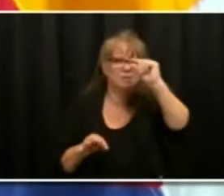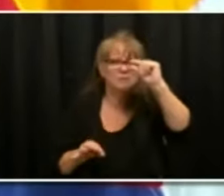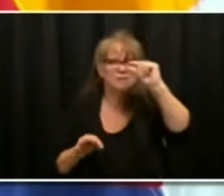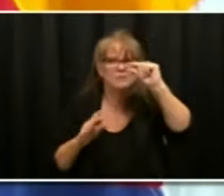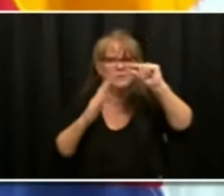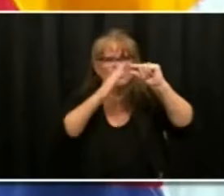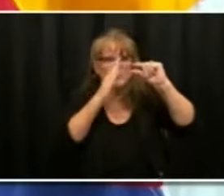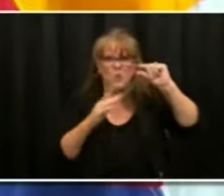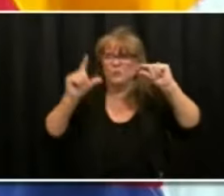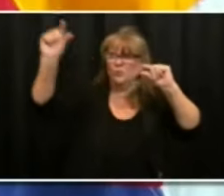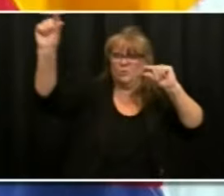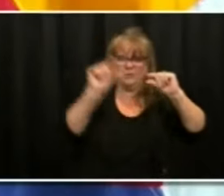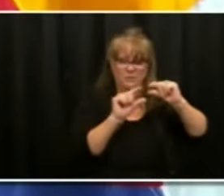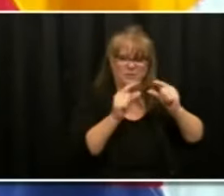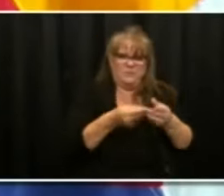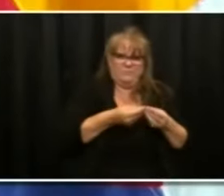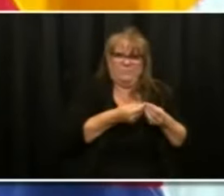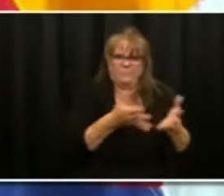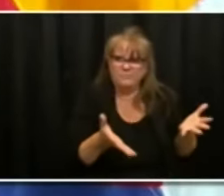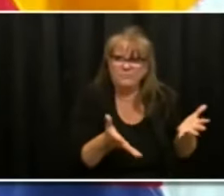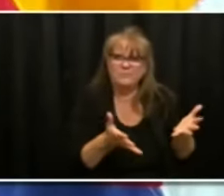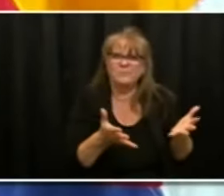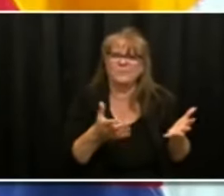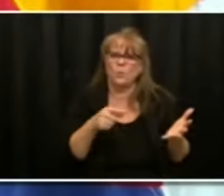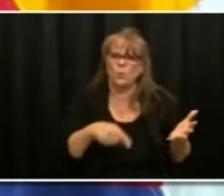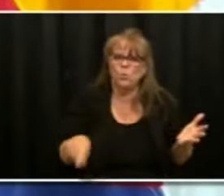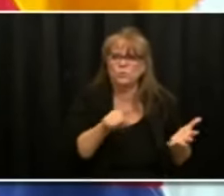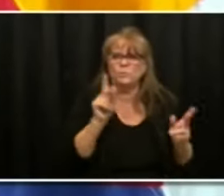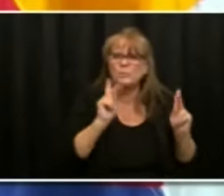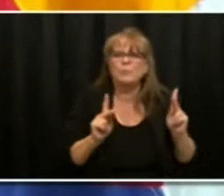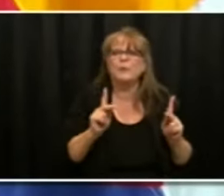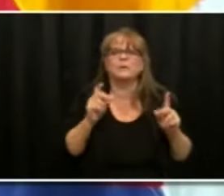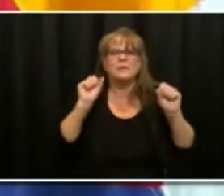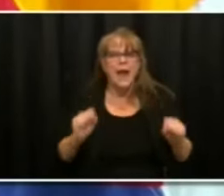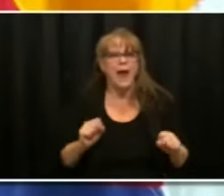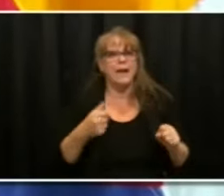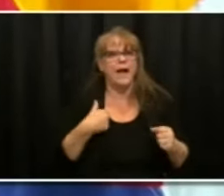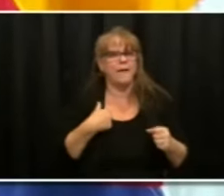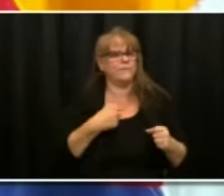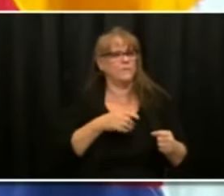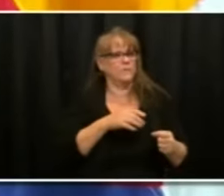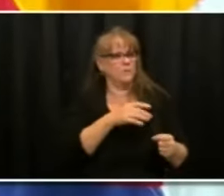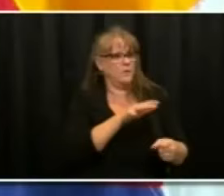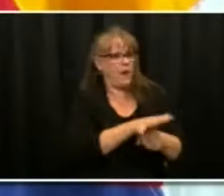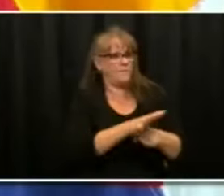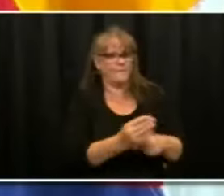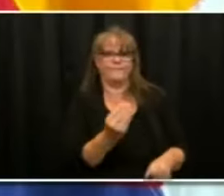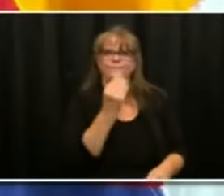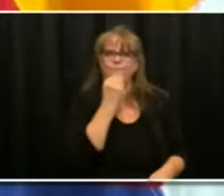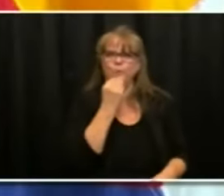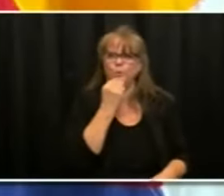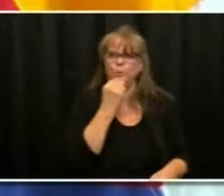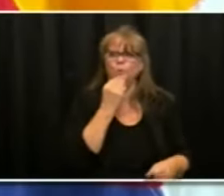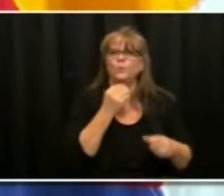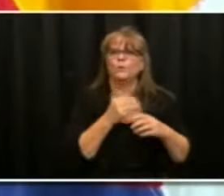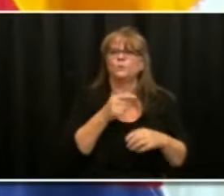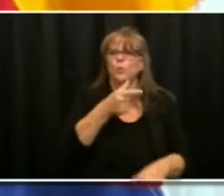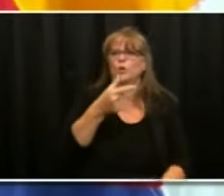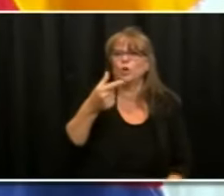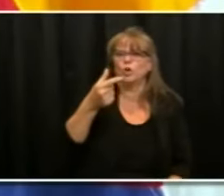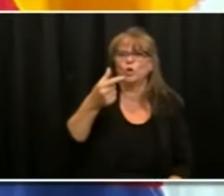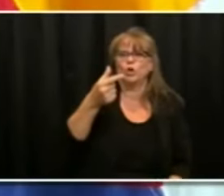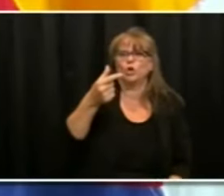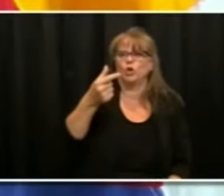food access, and to build jobs in agriculture. These grants will be administered by the independent Colorado Farm and